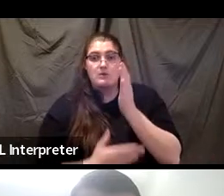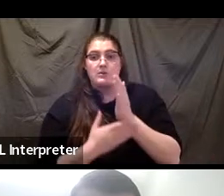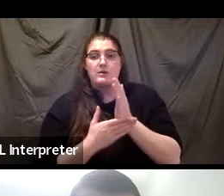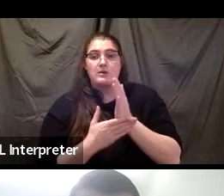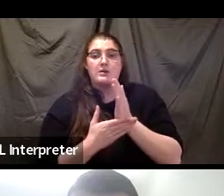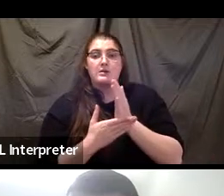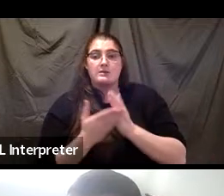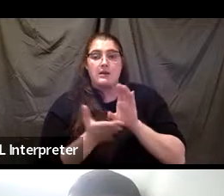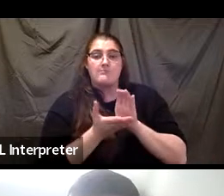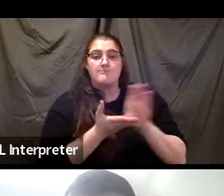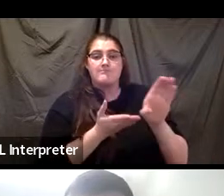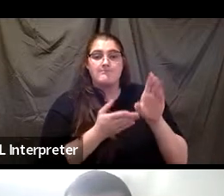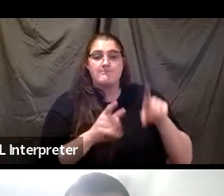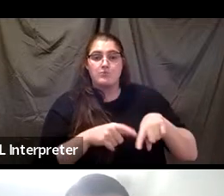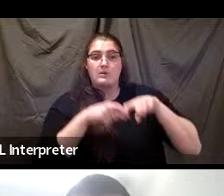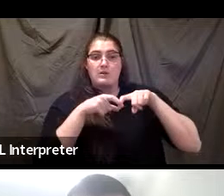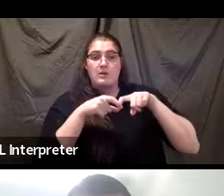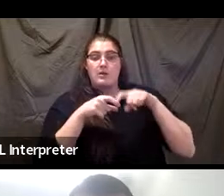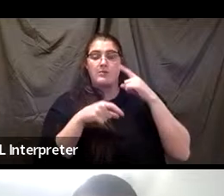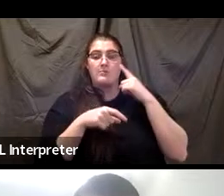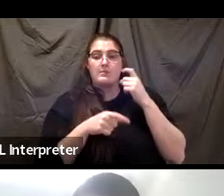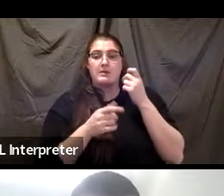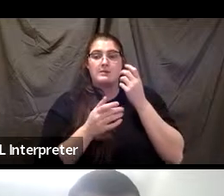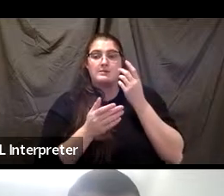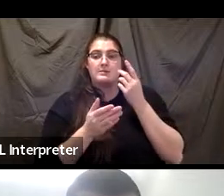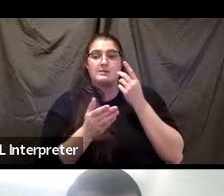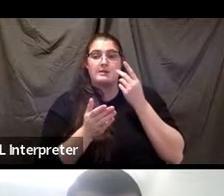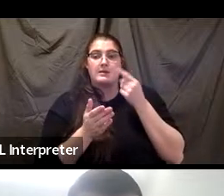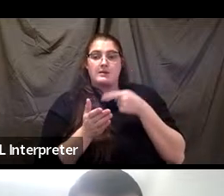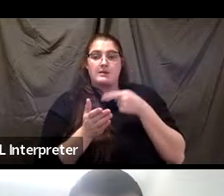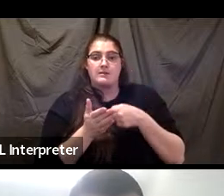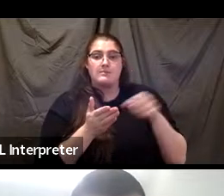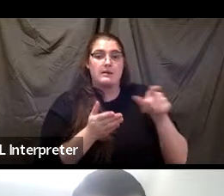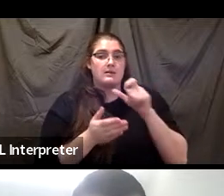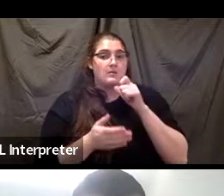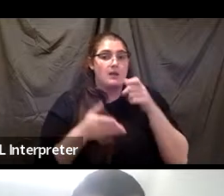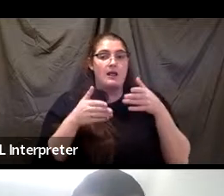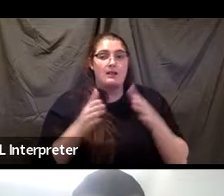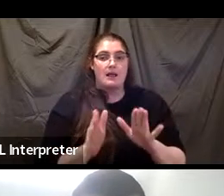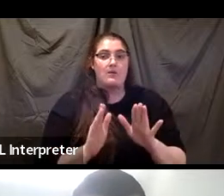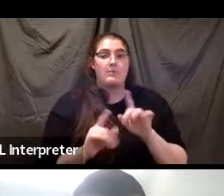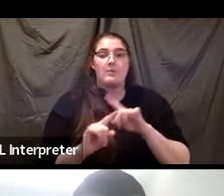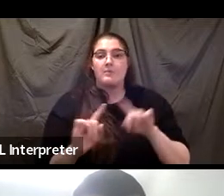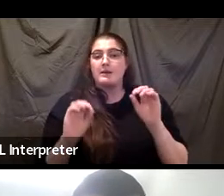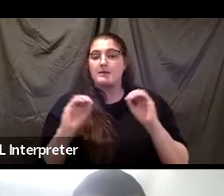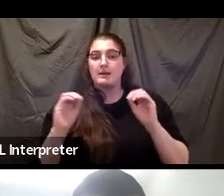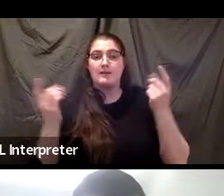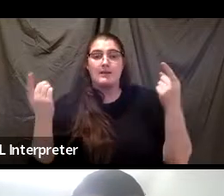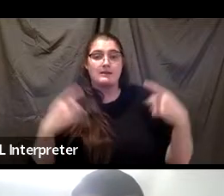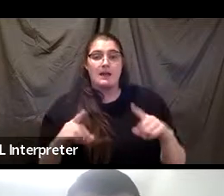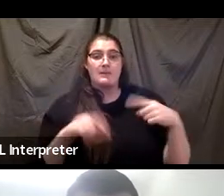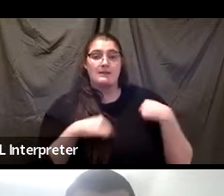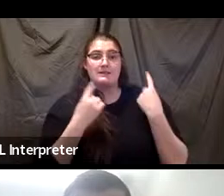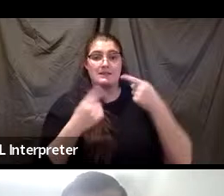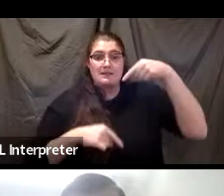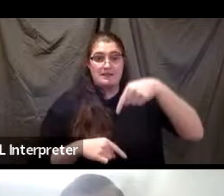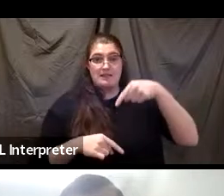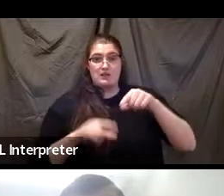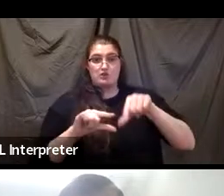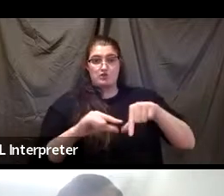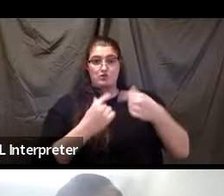allotments withheld because of expenses that were deemed not allowable. But none of that has happened since this group